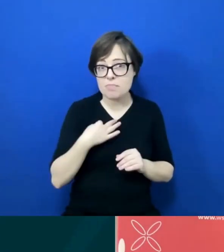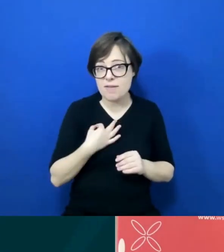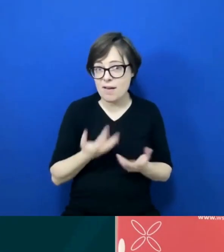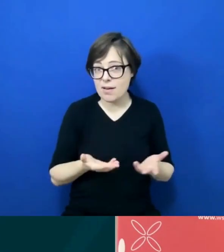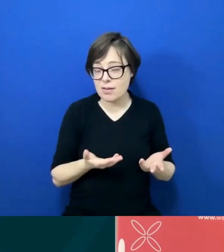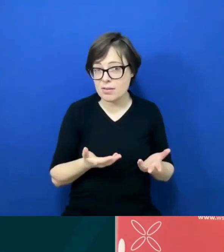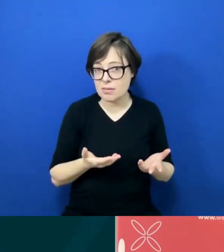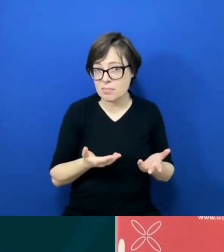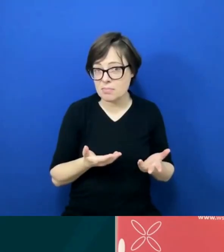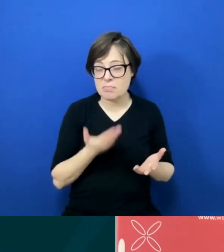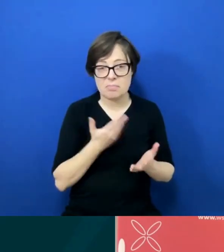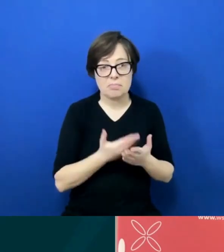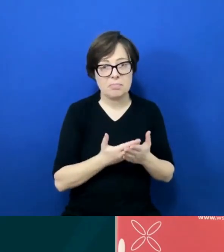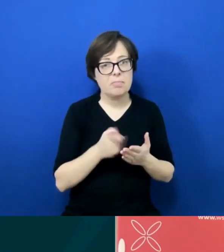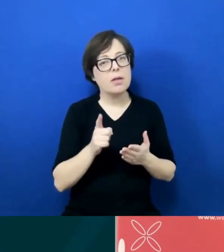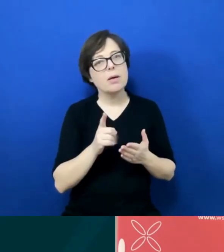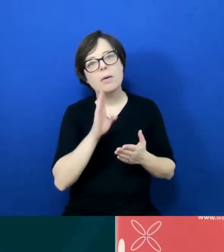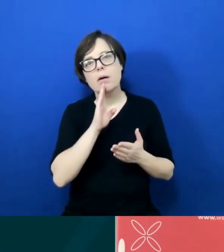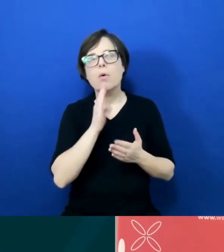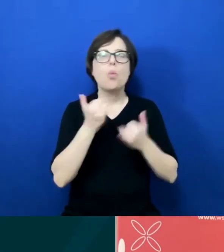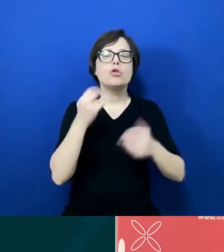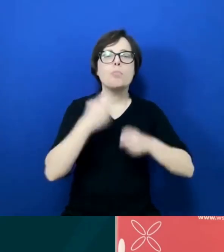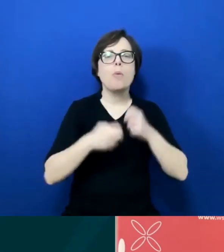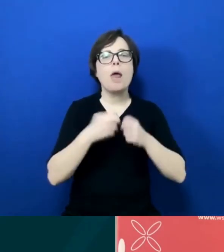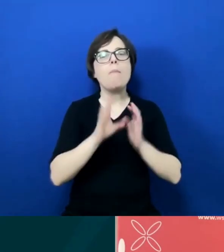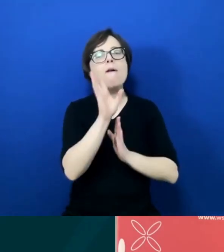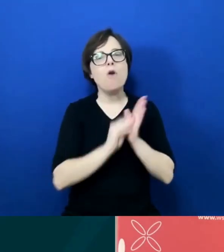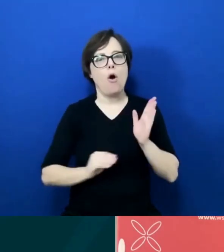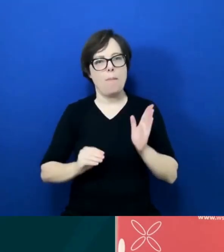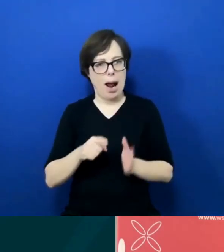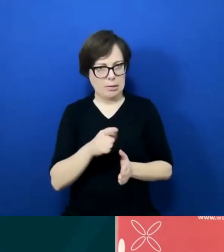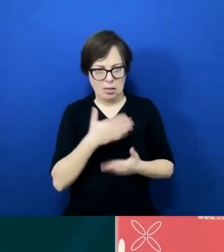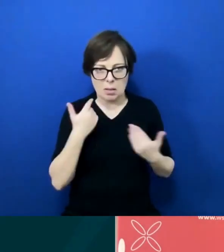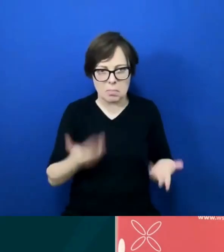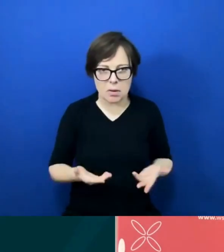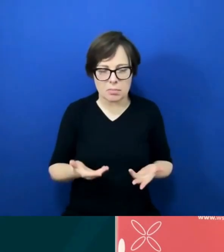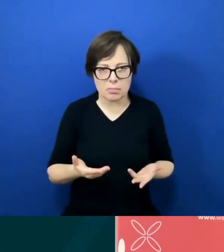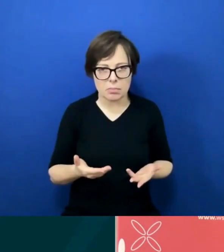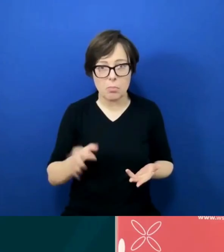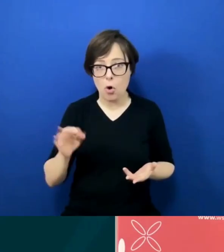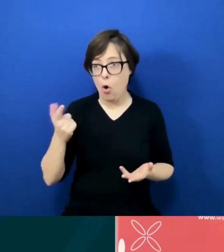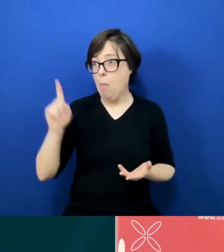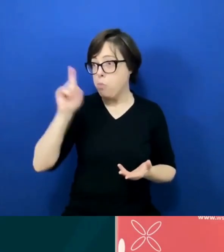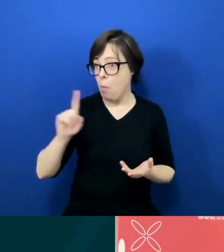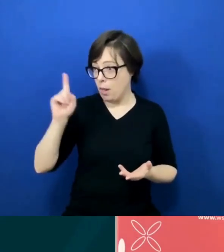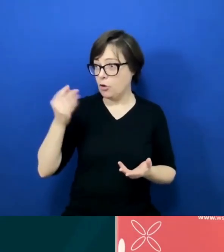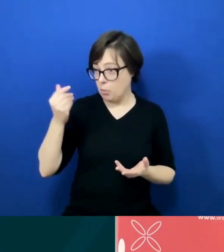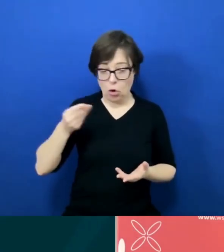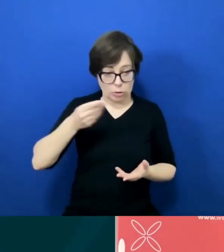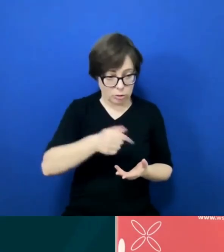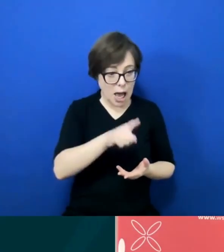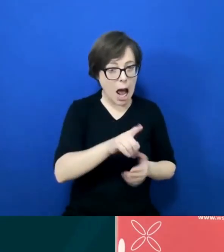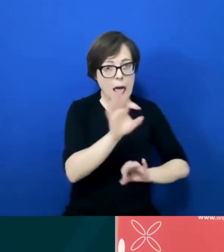funds in private area. Isn't it a problem, a legal problem, that you use